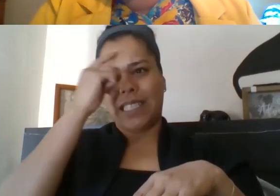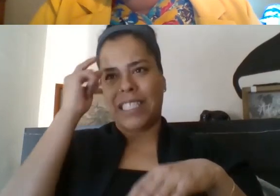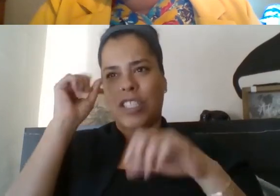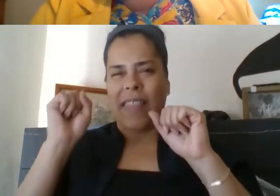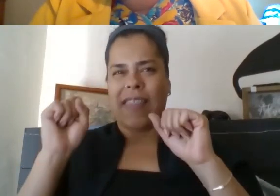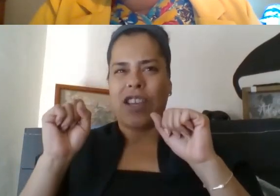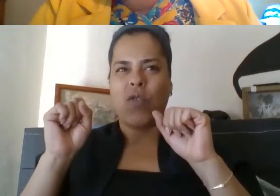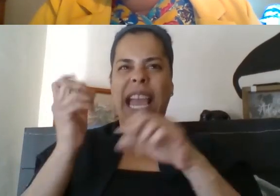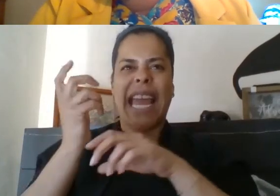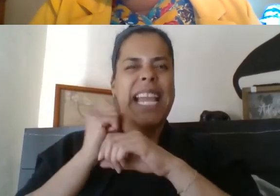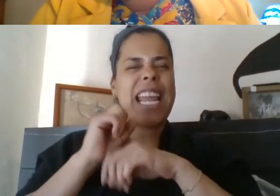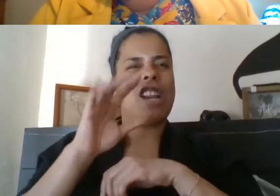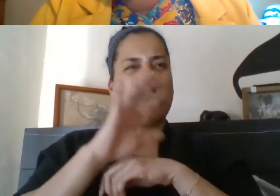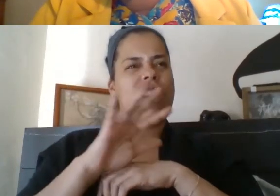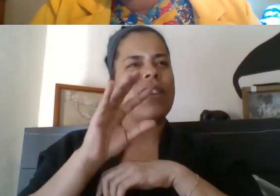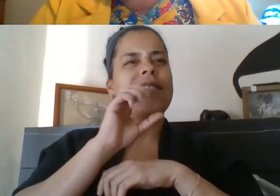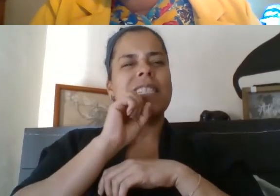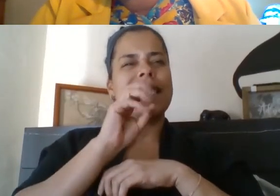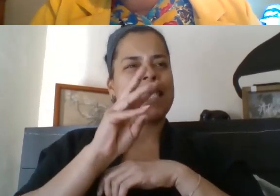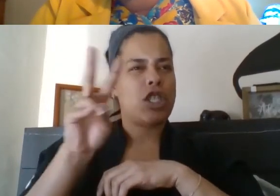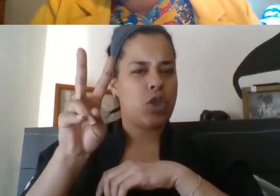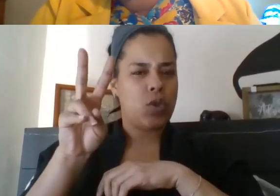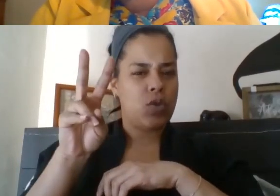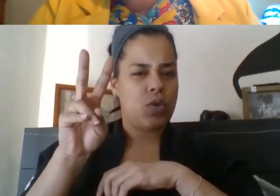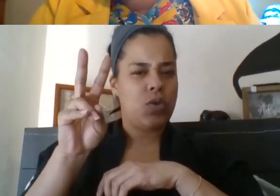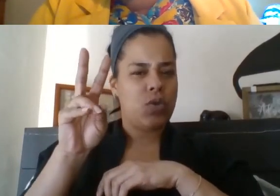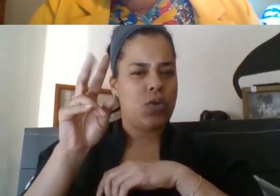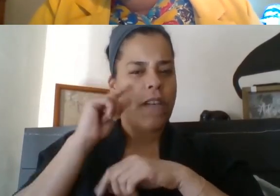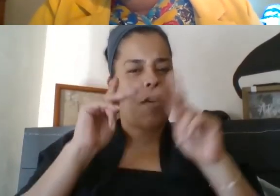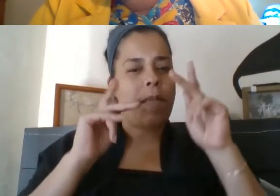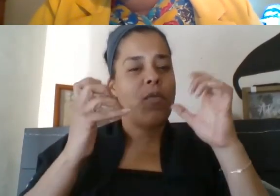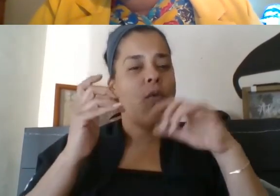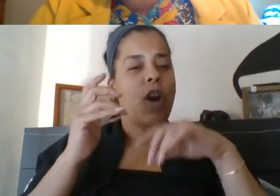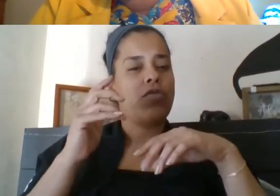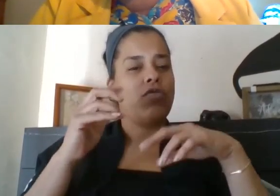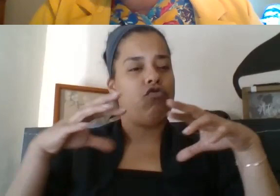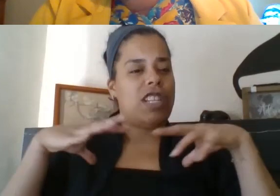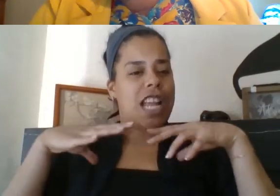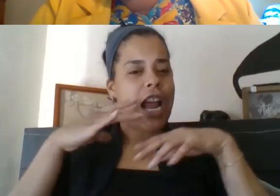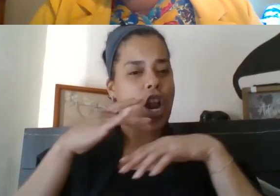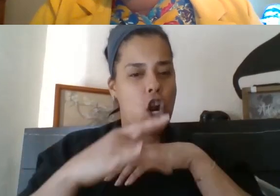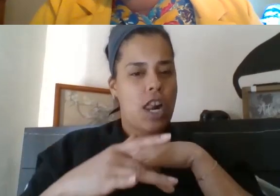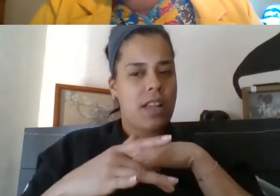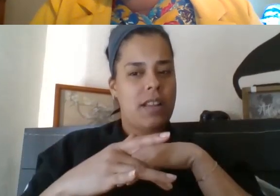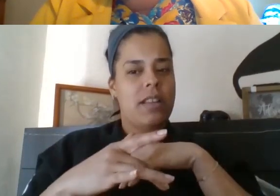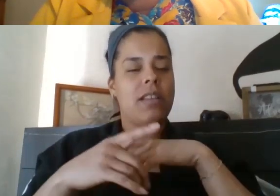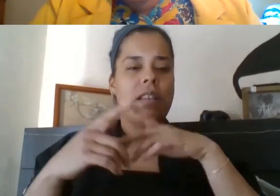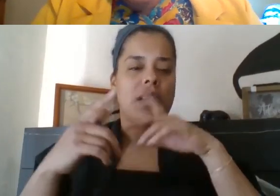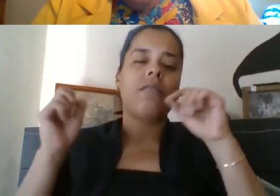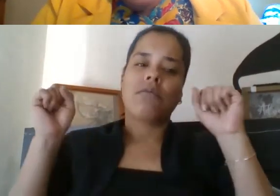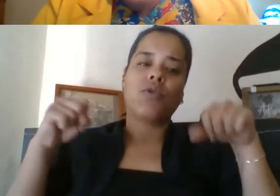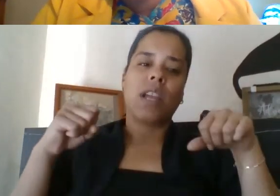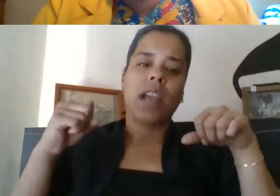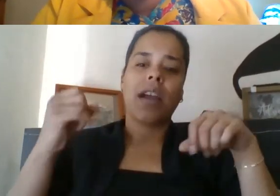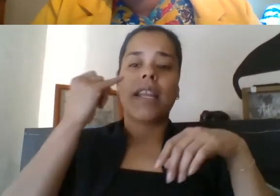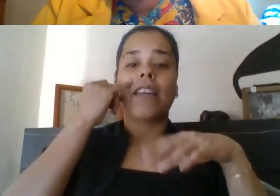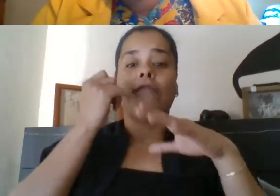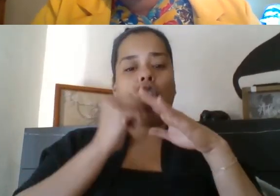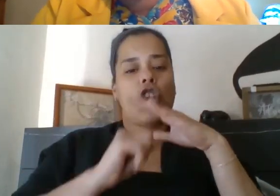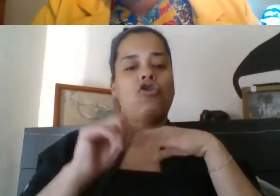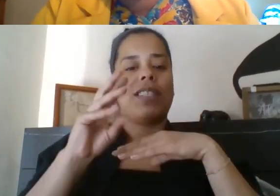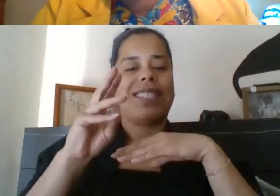for individuals who want to apply for early retirement. Yes, you can. If you're under